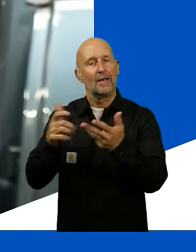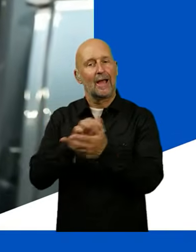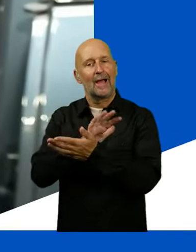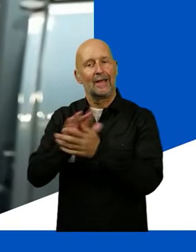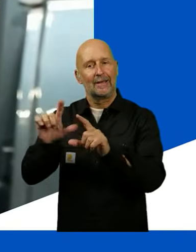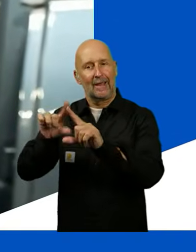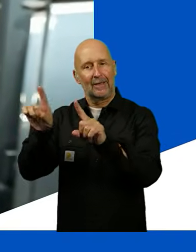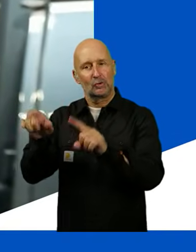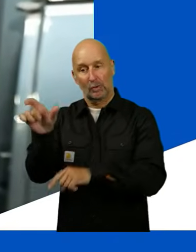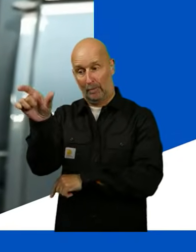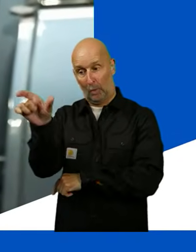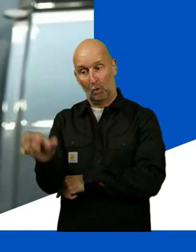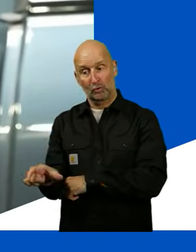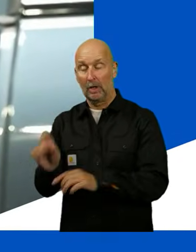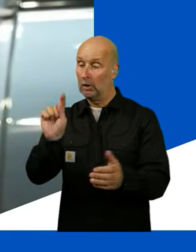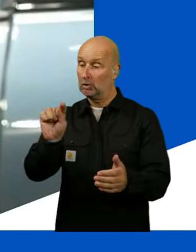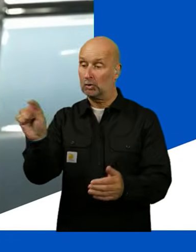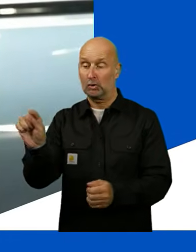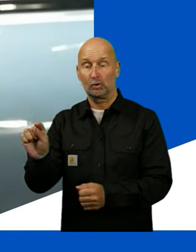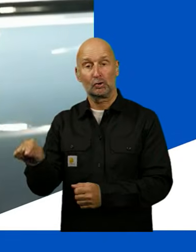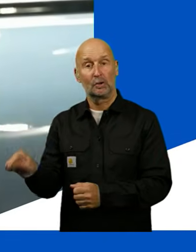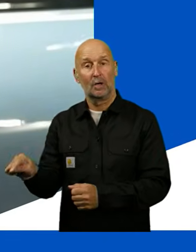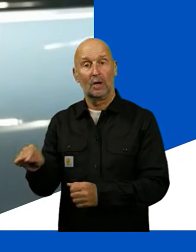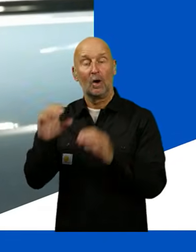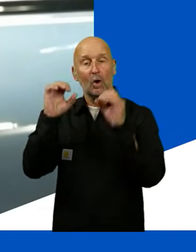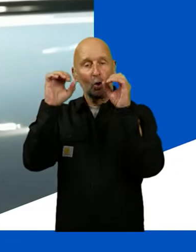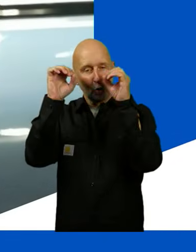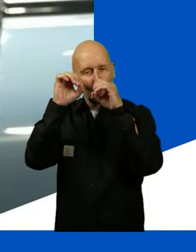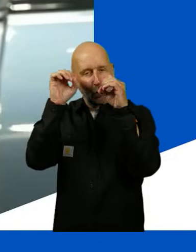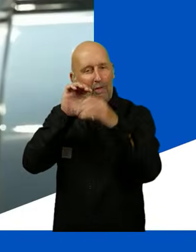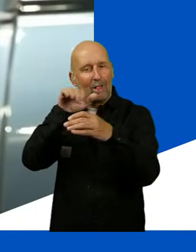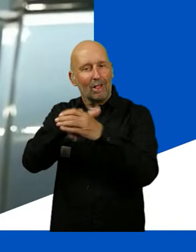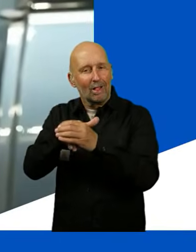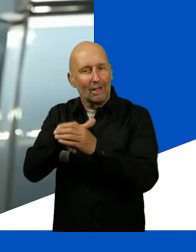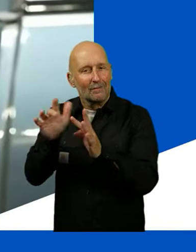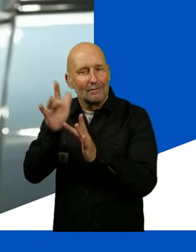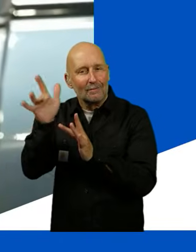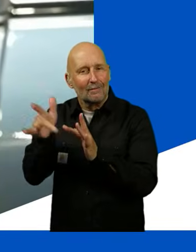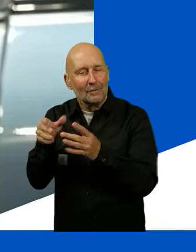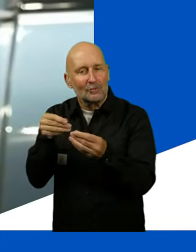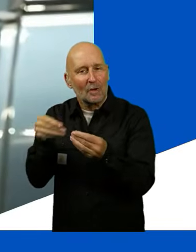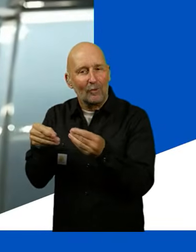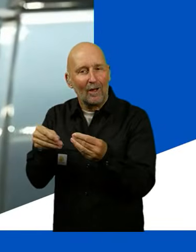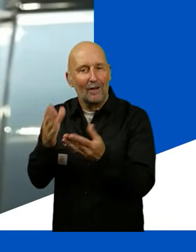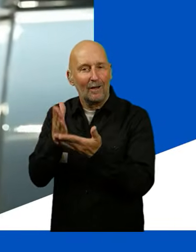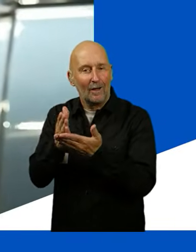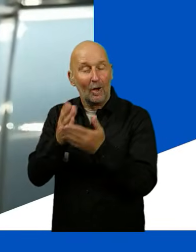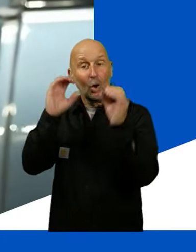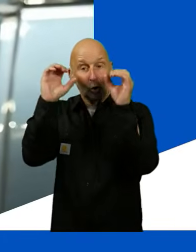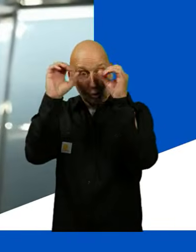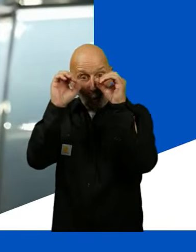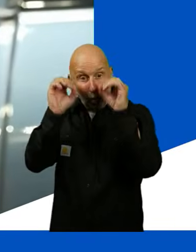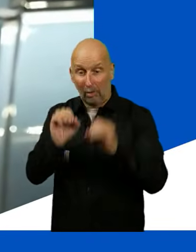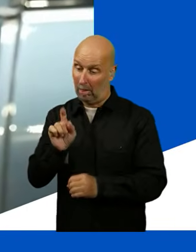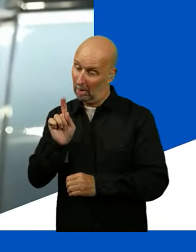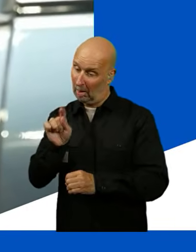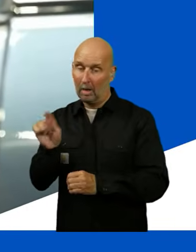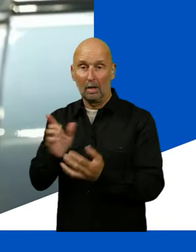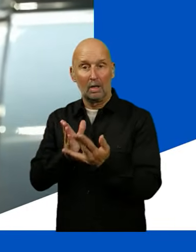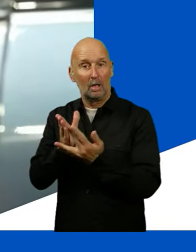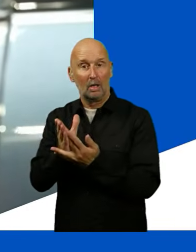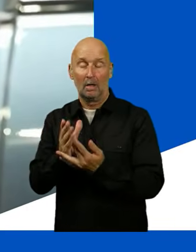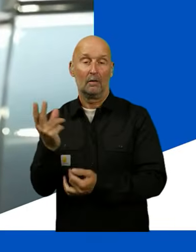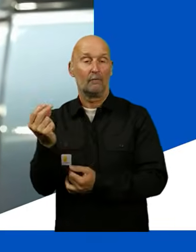This is a portrait format, and it actually runs Google software. So if you sign into your Google account, you can access the Google